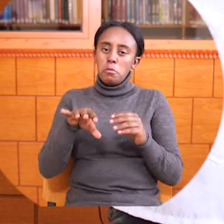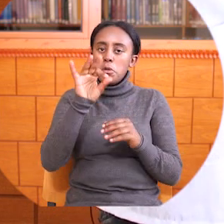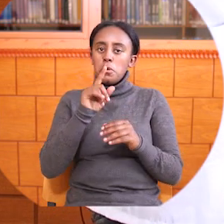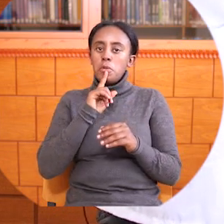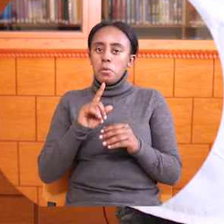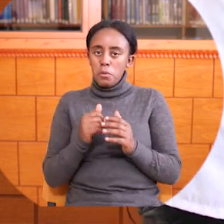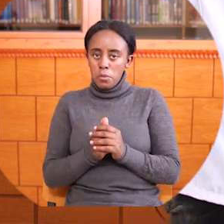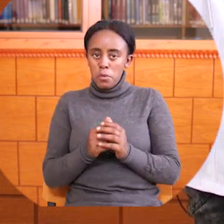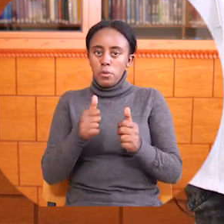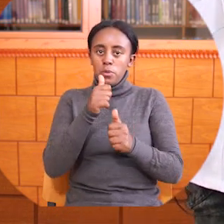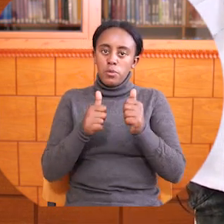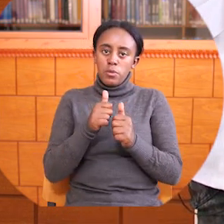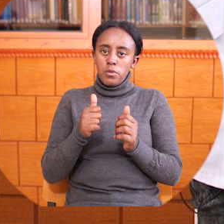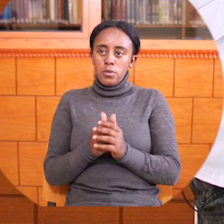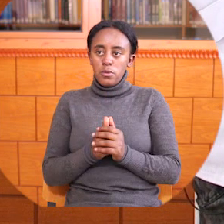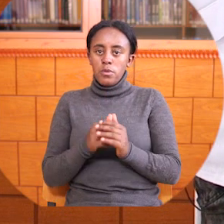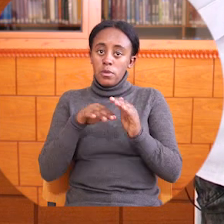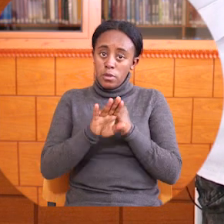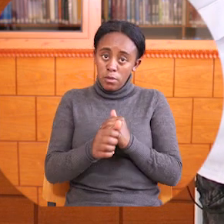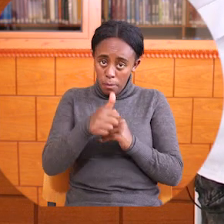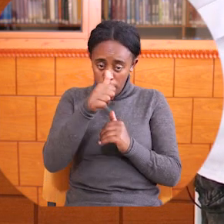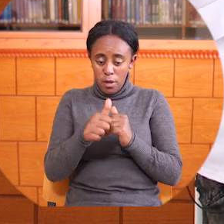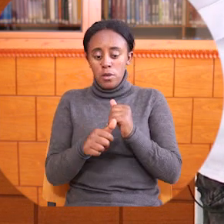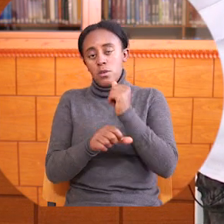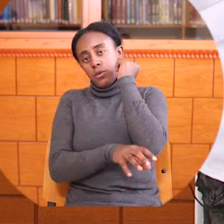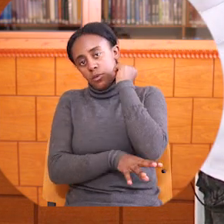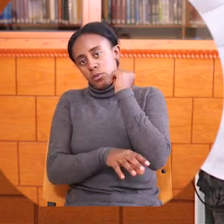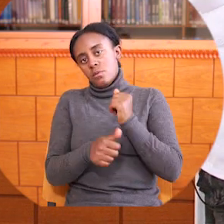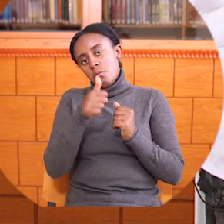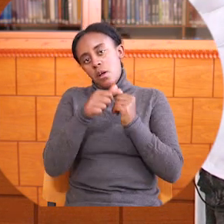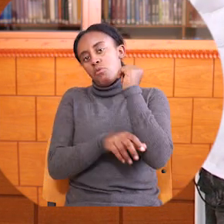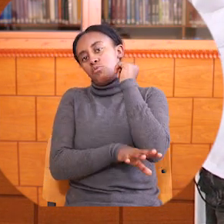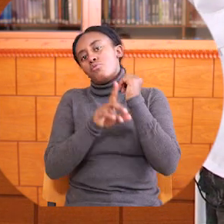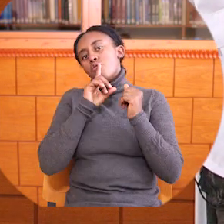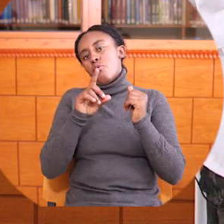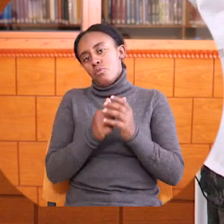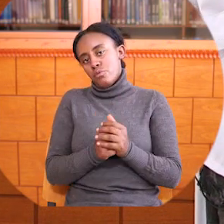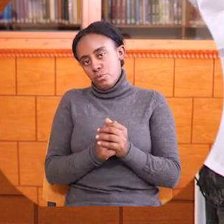of a plant which is consisting main root. This one is a main root.